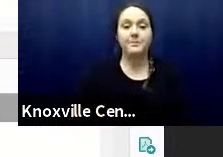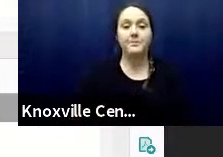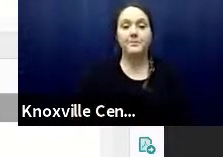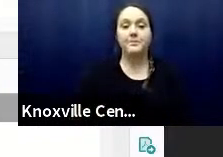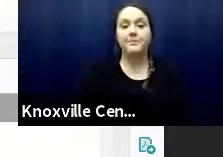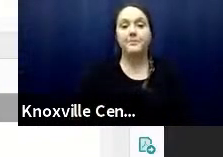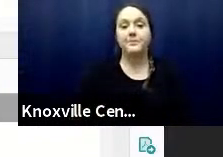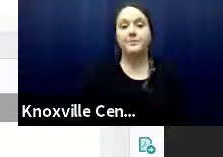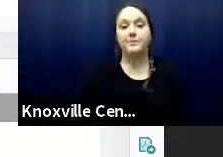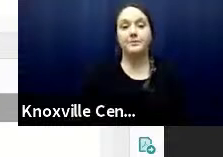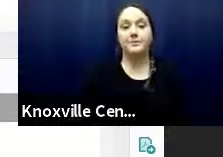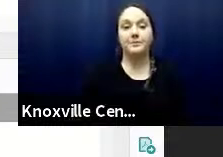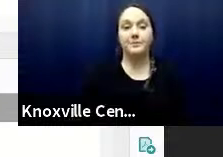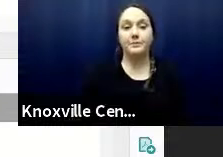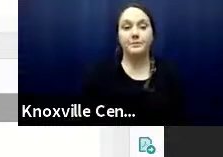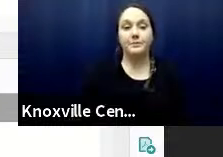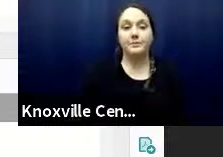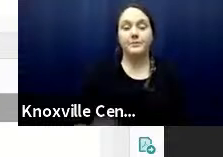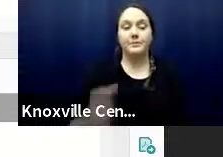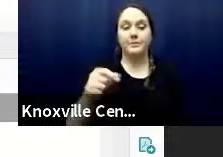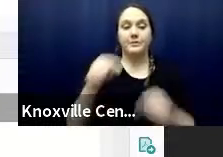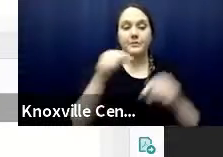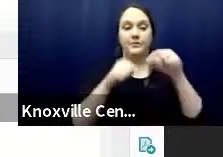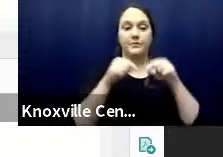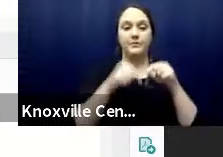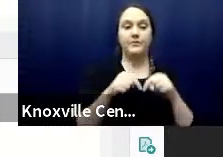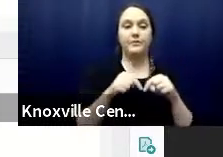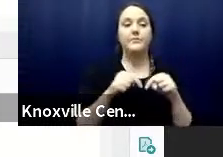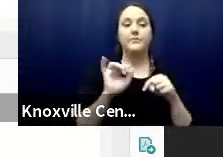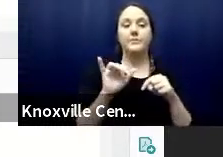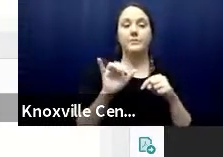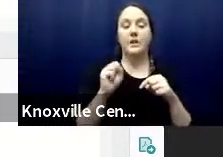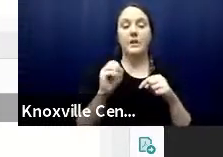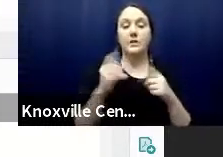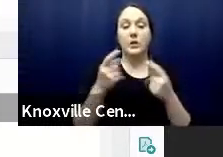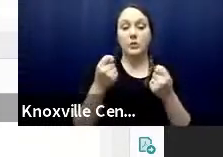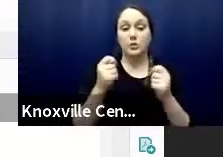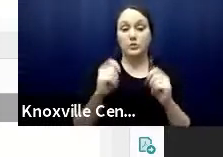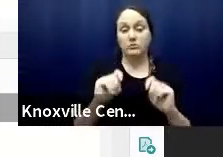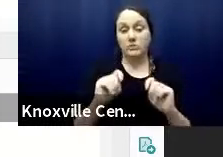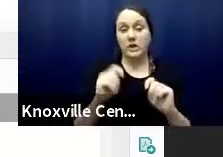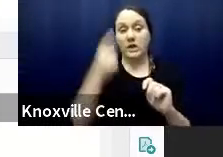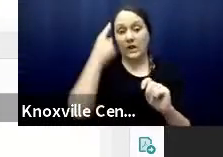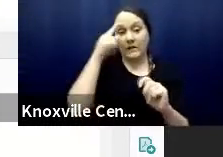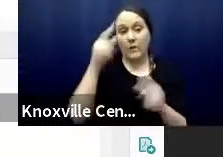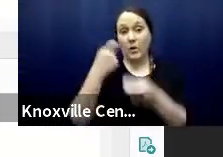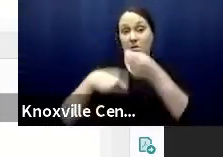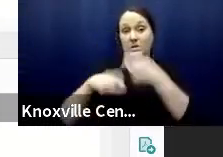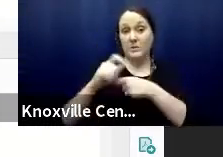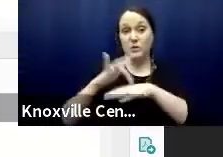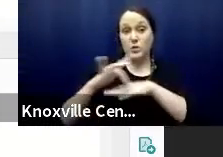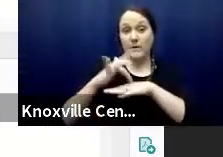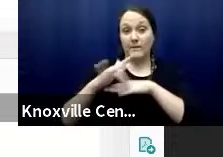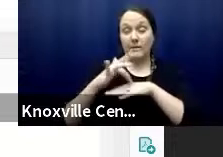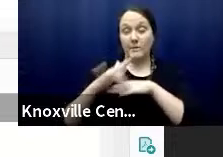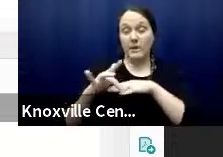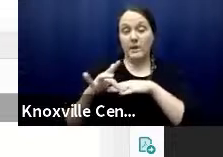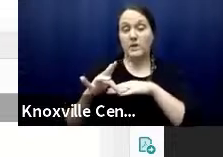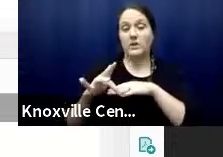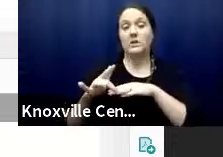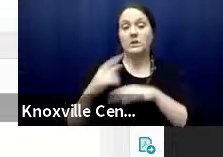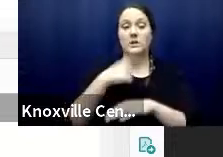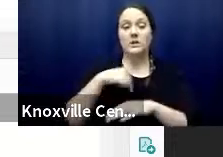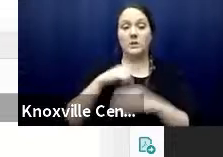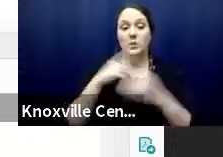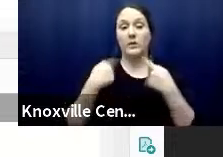And also, okay, can you go back to the other slide? So in an effort for the substitute availability, we